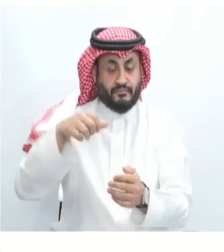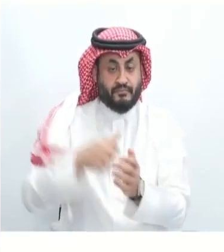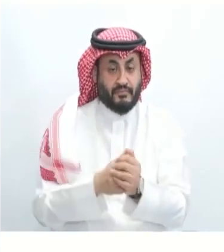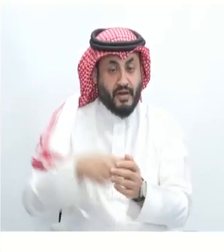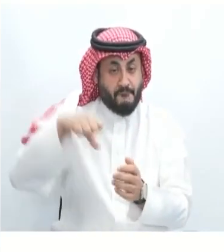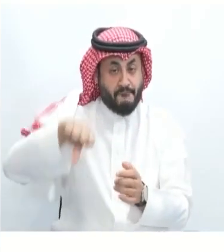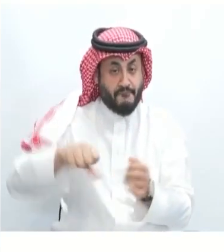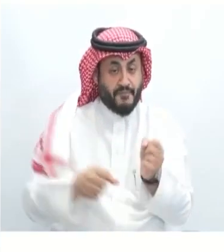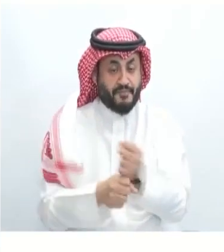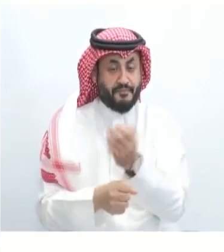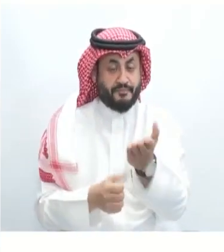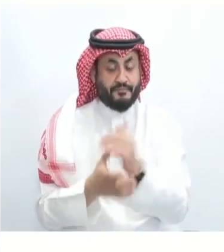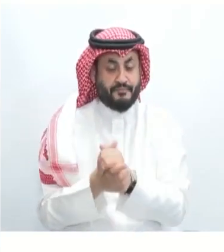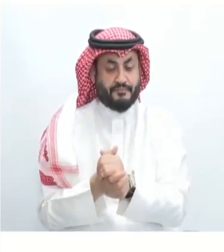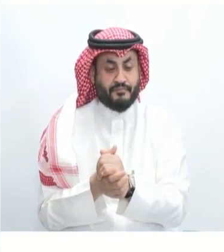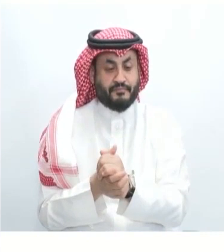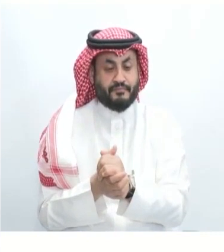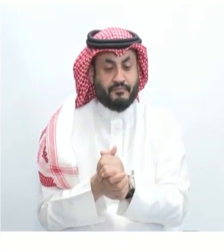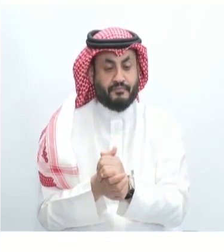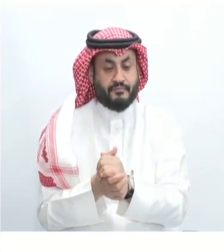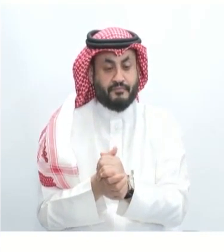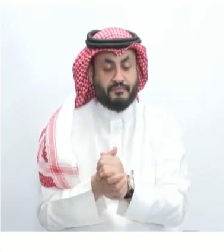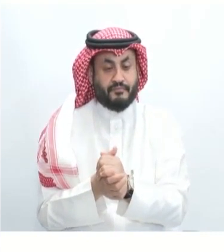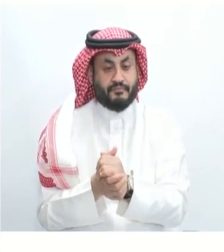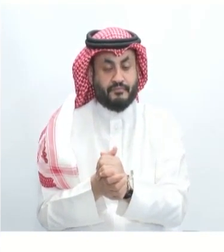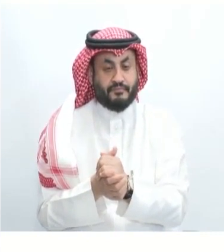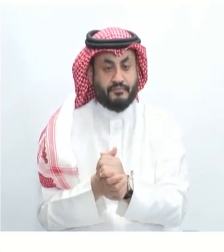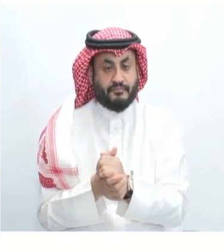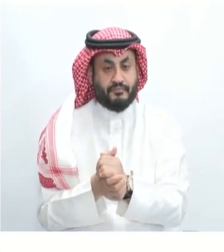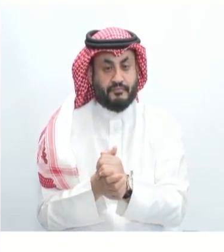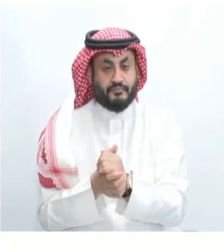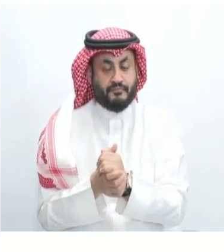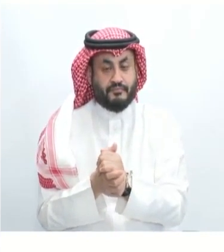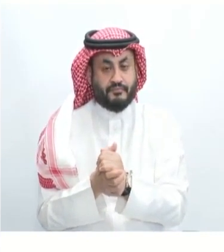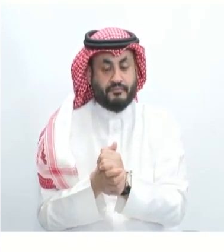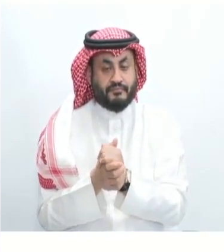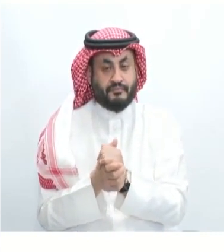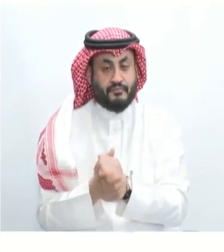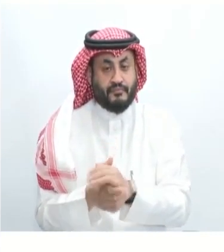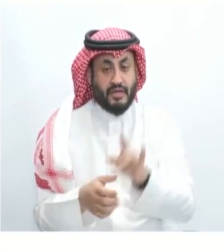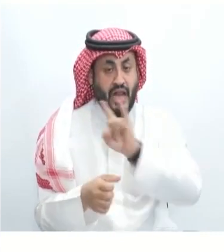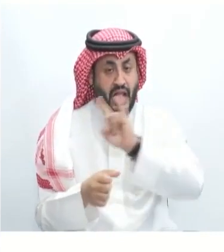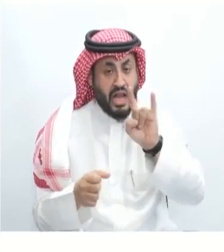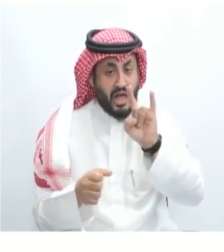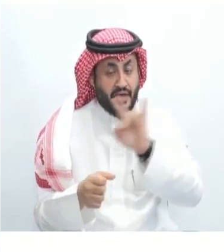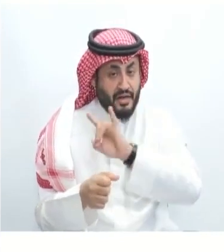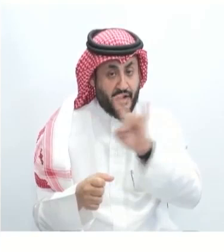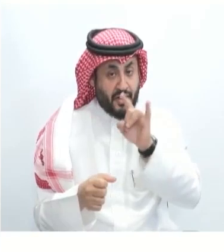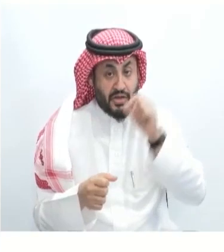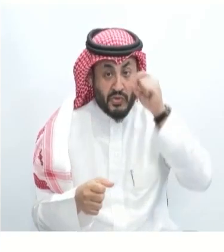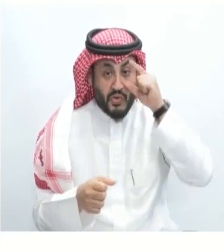we shouldn't do is number 10. I shouldn't stay up late.